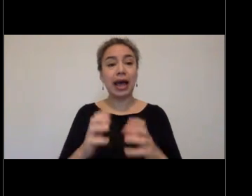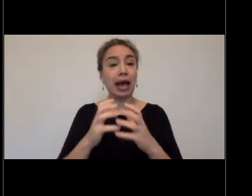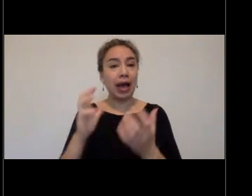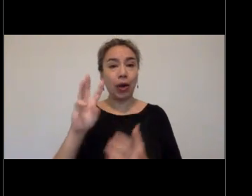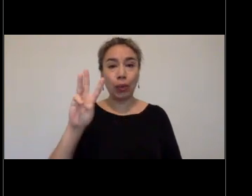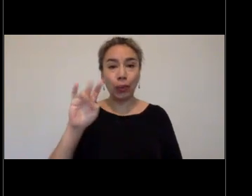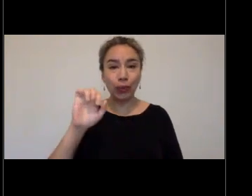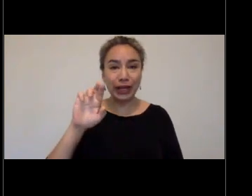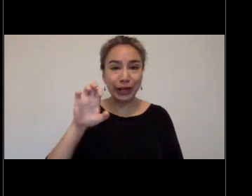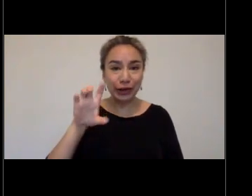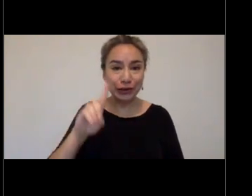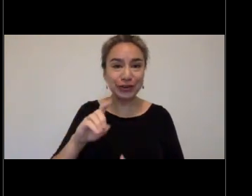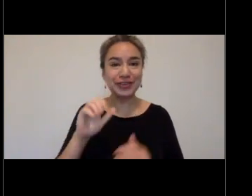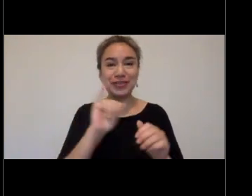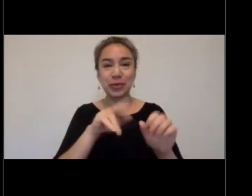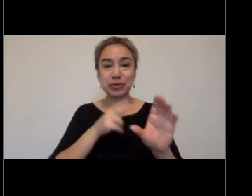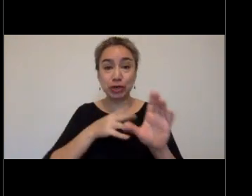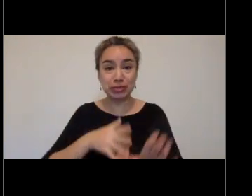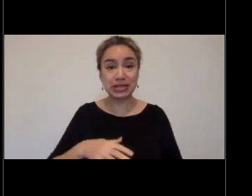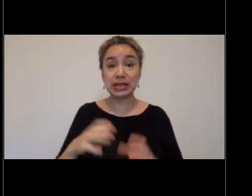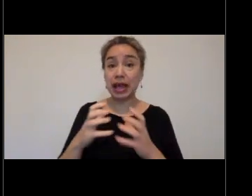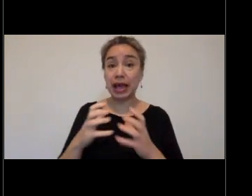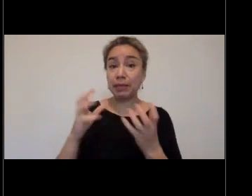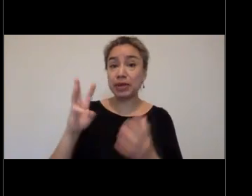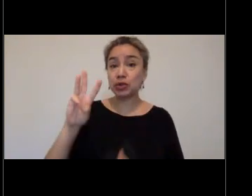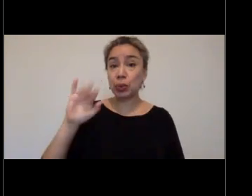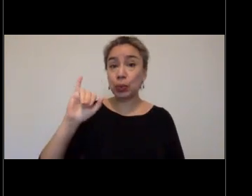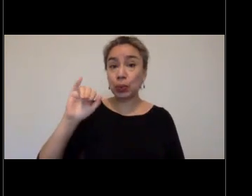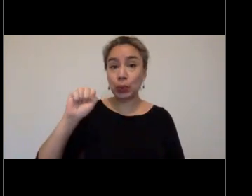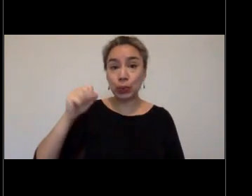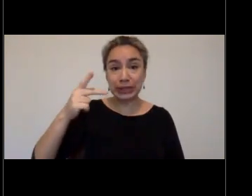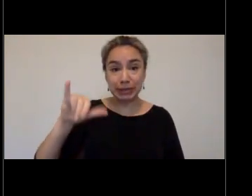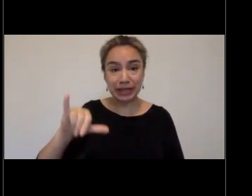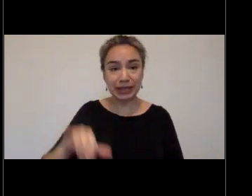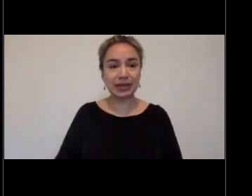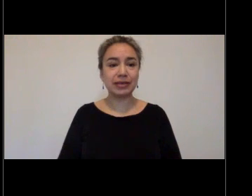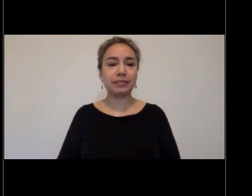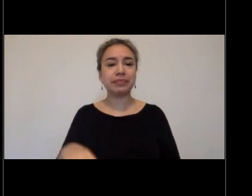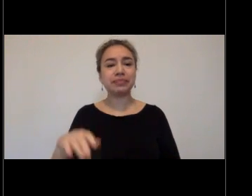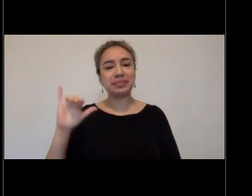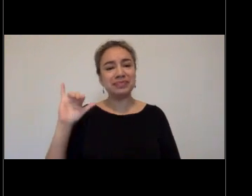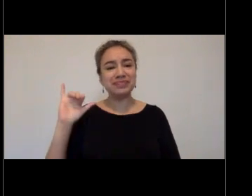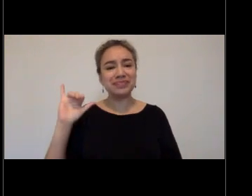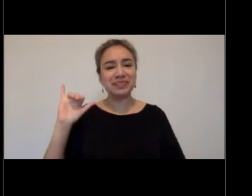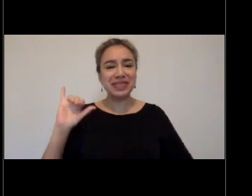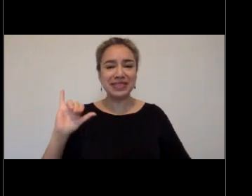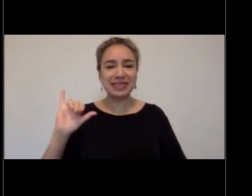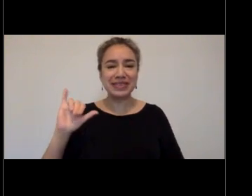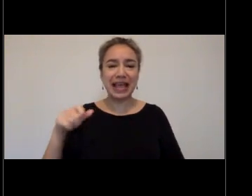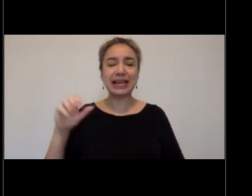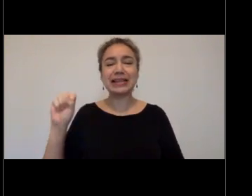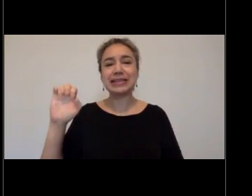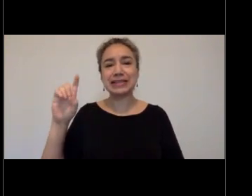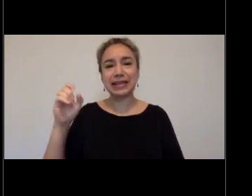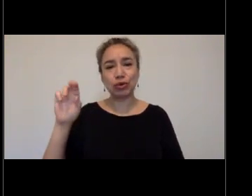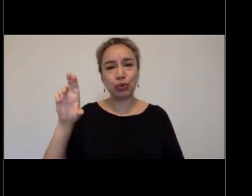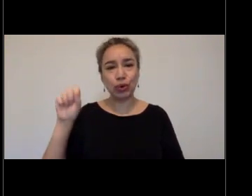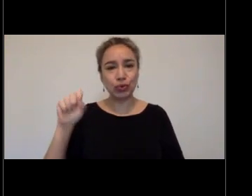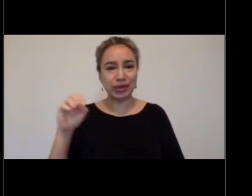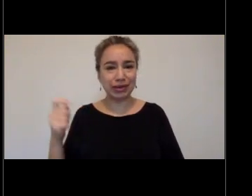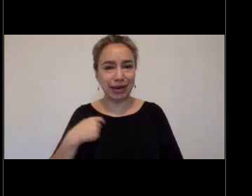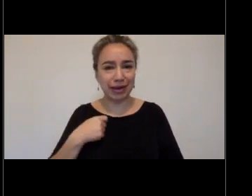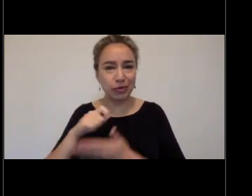languages? So wispy is something that Jordan Cederos and I, we just wrote about in a paper that just came out in Language and Linguistic Compass.